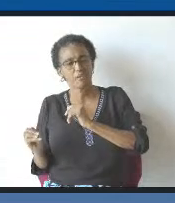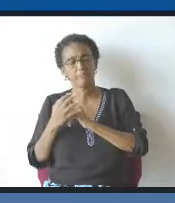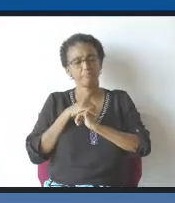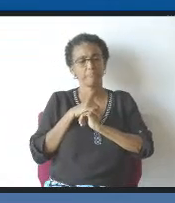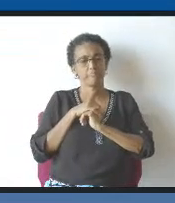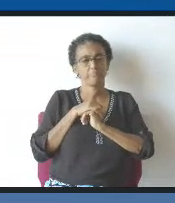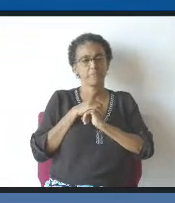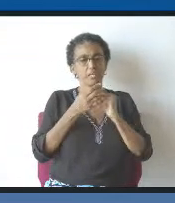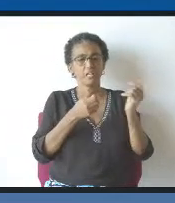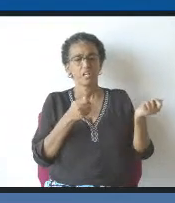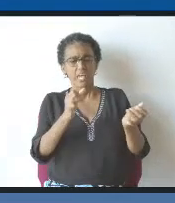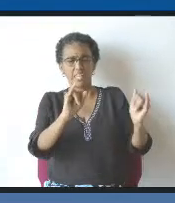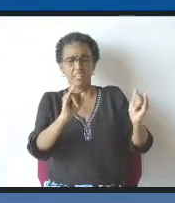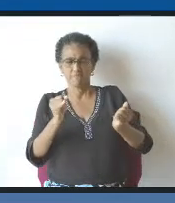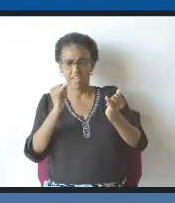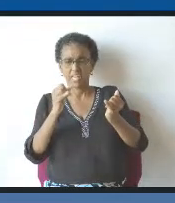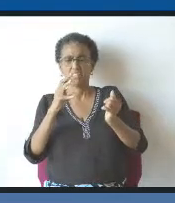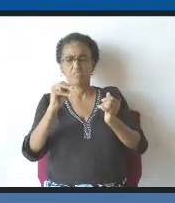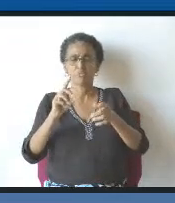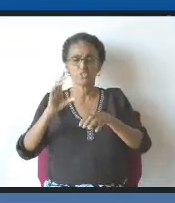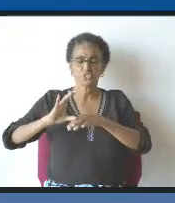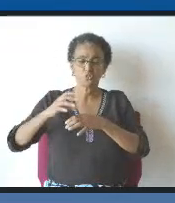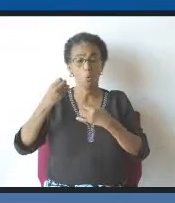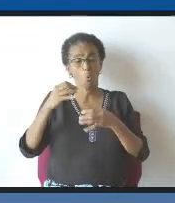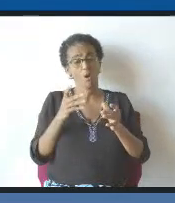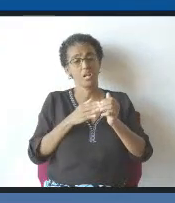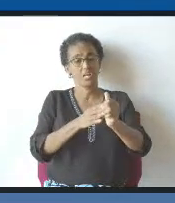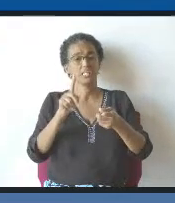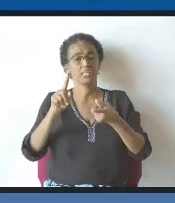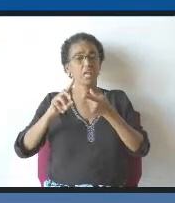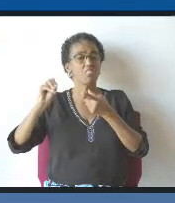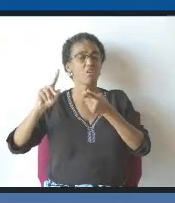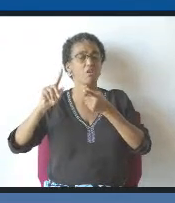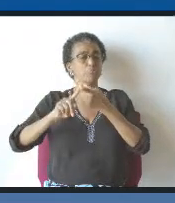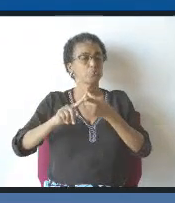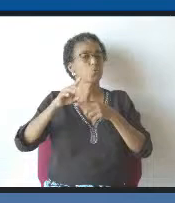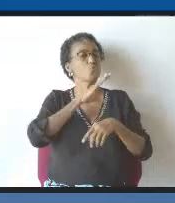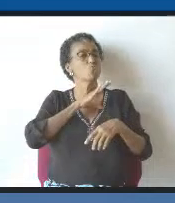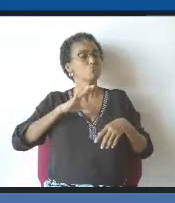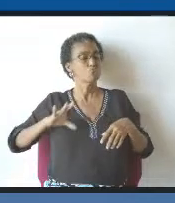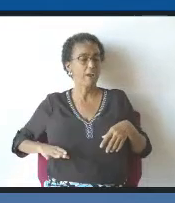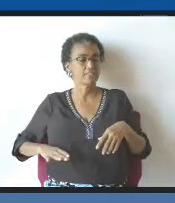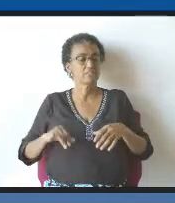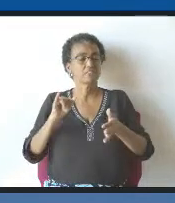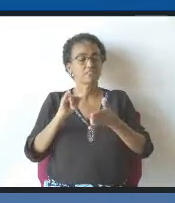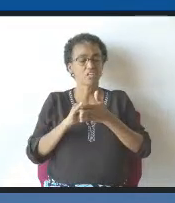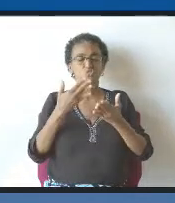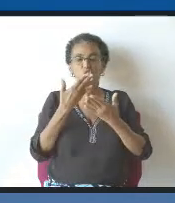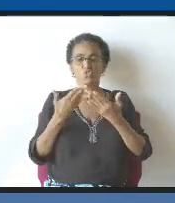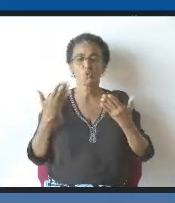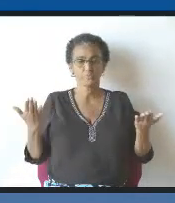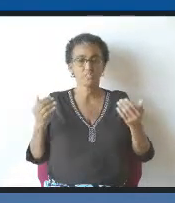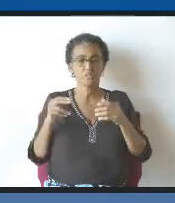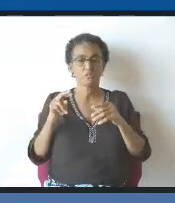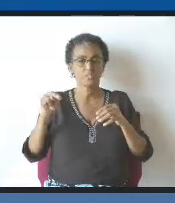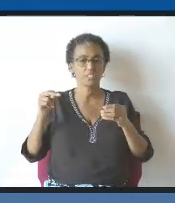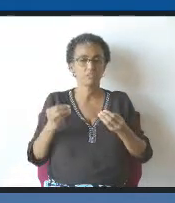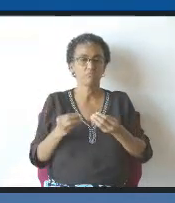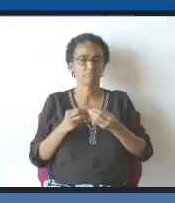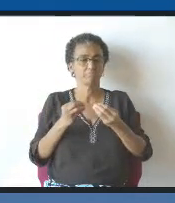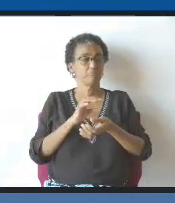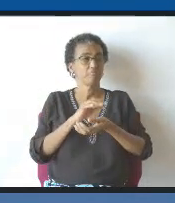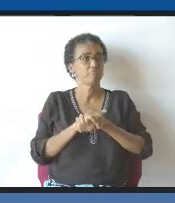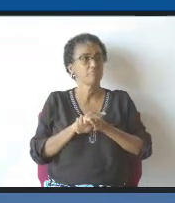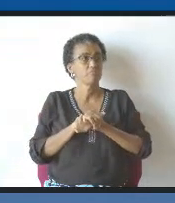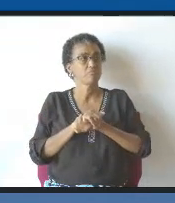church, lead people to Christ, all these things. And this is something we continue to invite us, because one of our core pillars